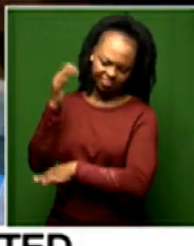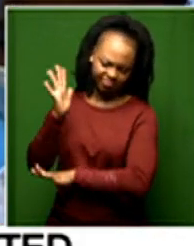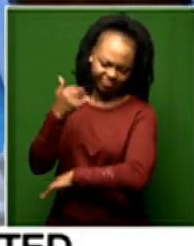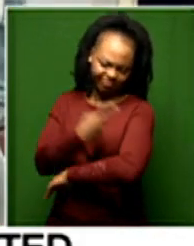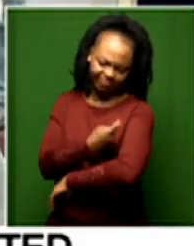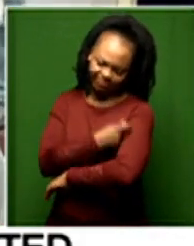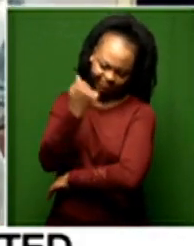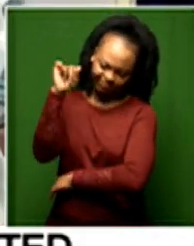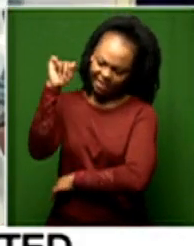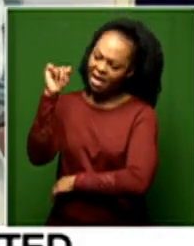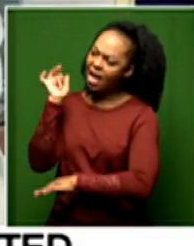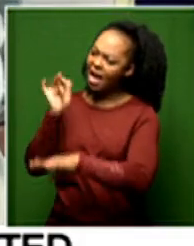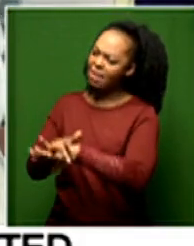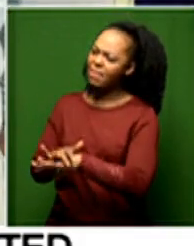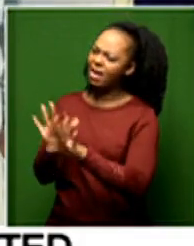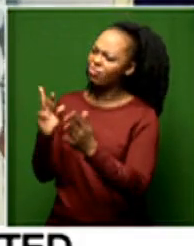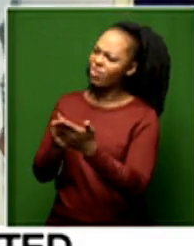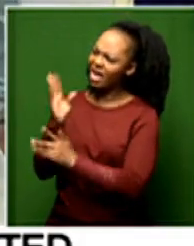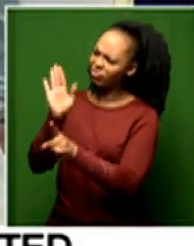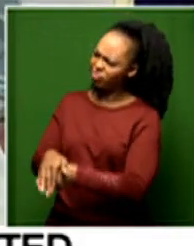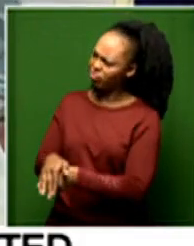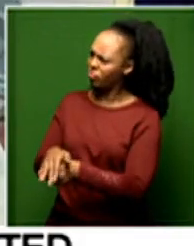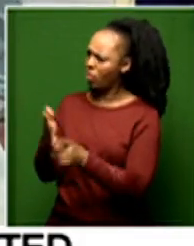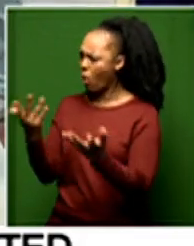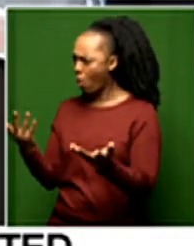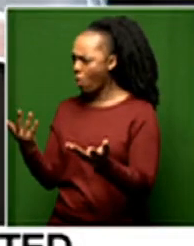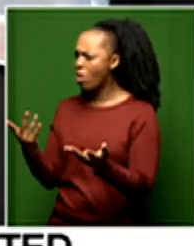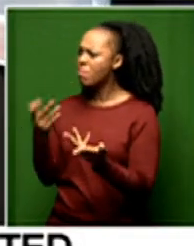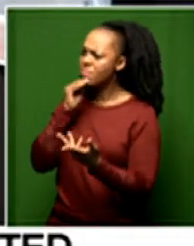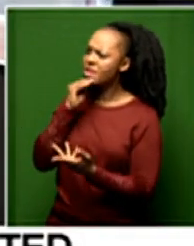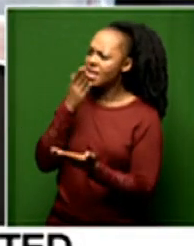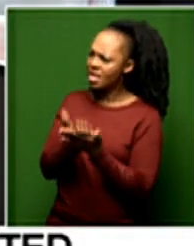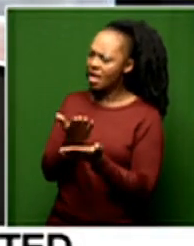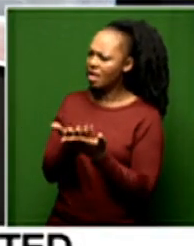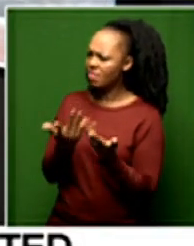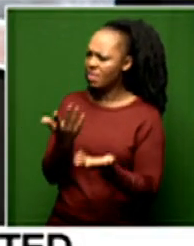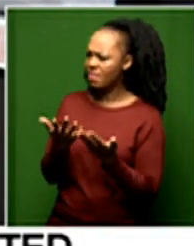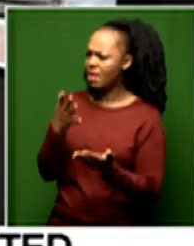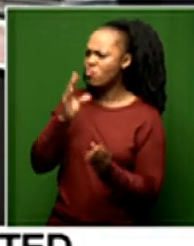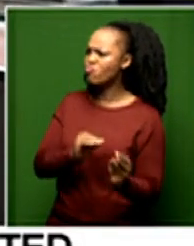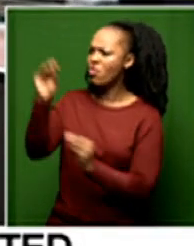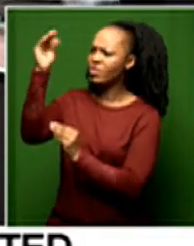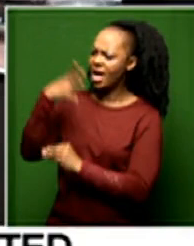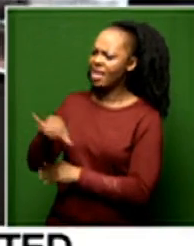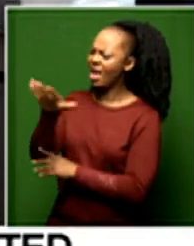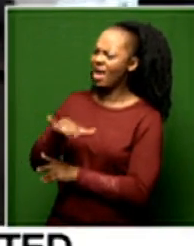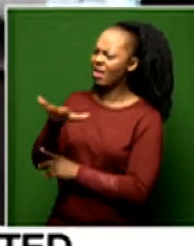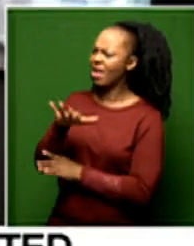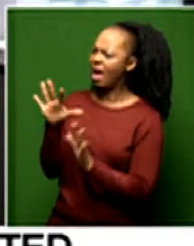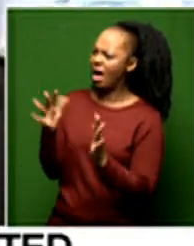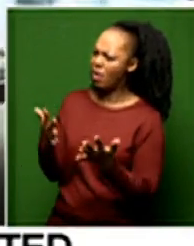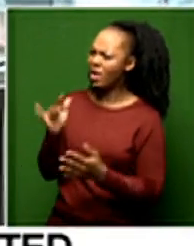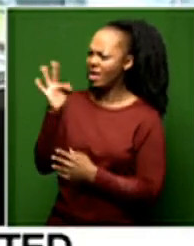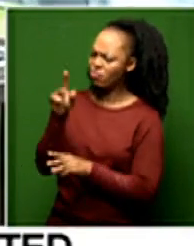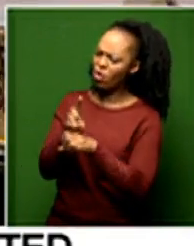how this is likely to impact? Will they, for example, be moved to other areas, or how is it going to work?